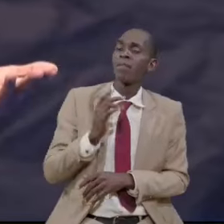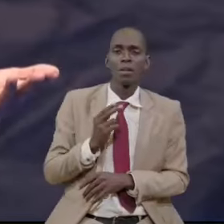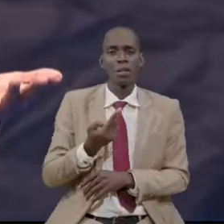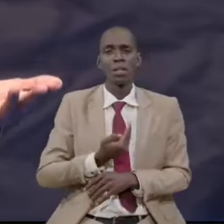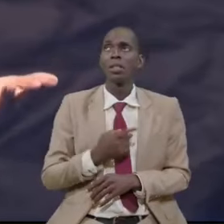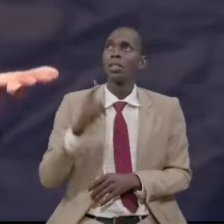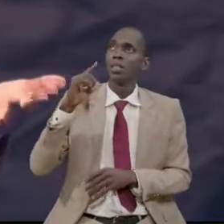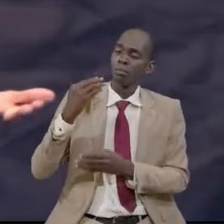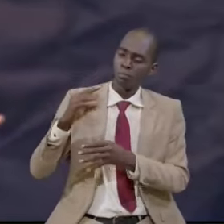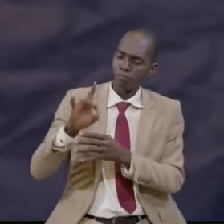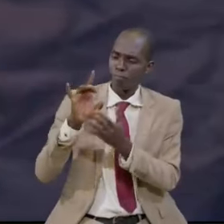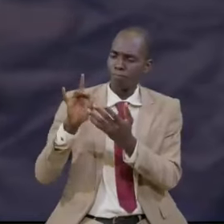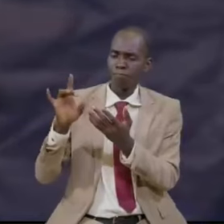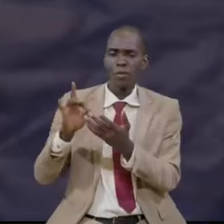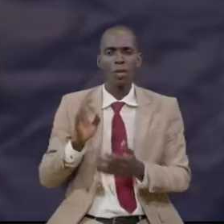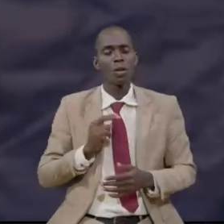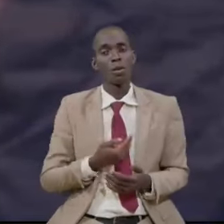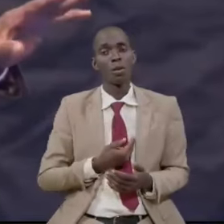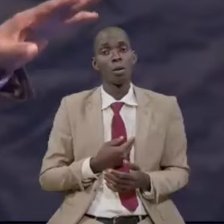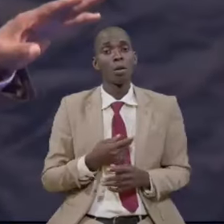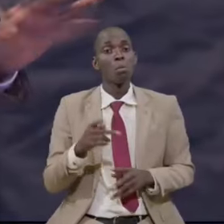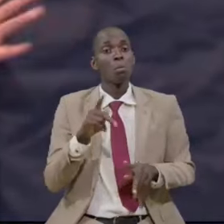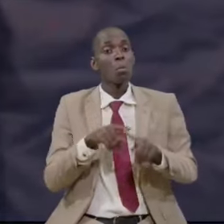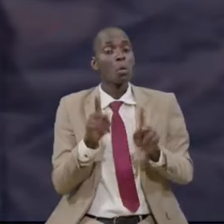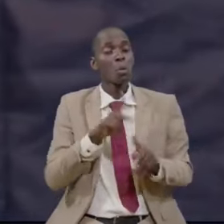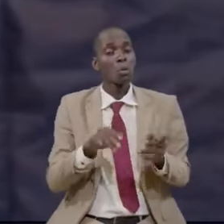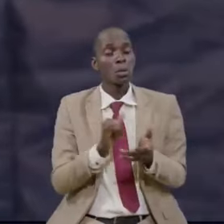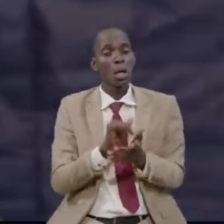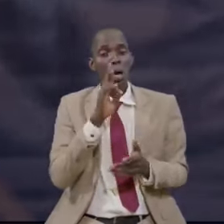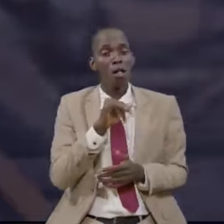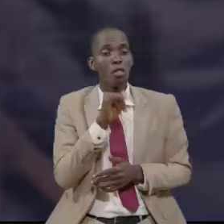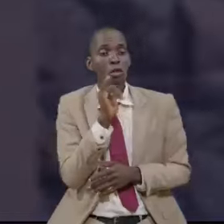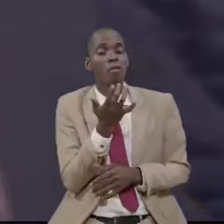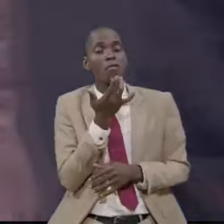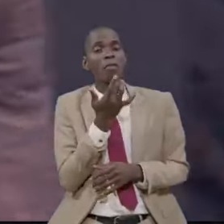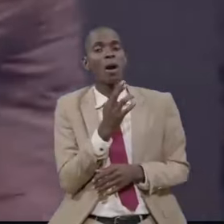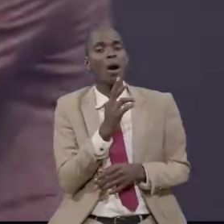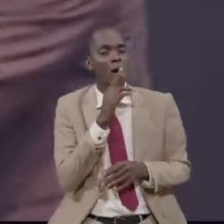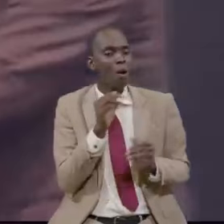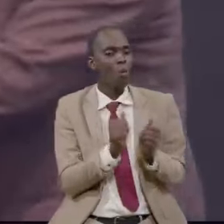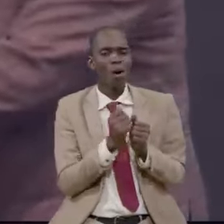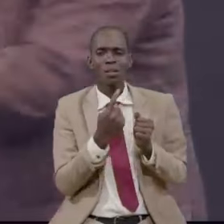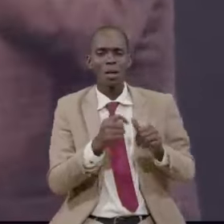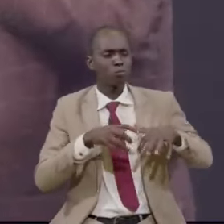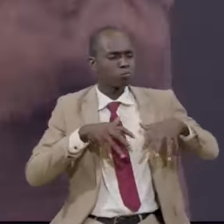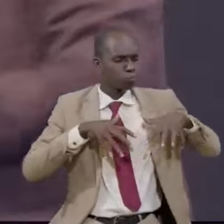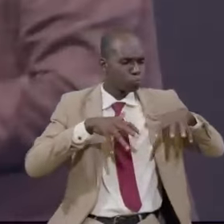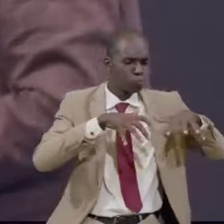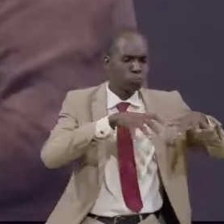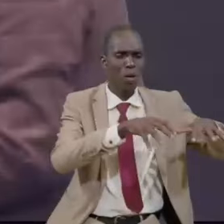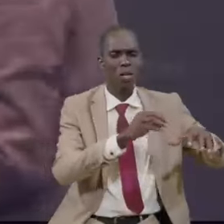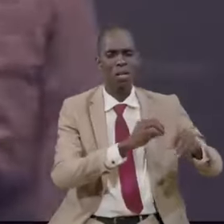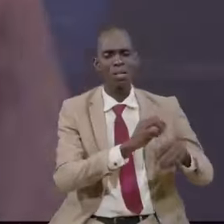a crowd in society. The people who are not chosen, they are being oppressed by the devil.